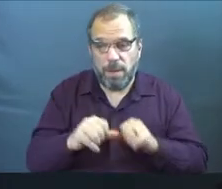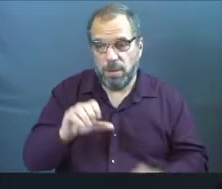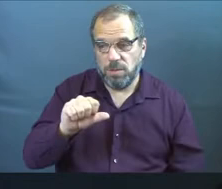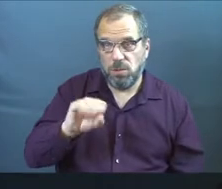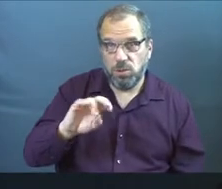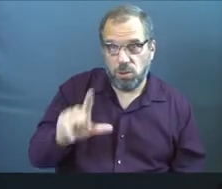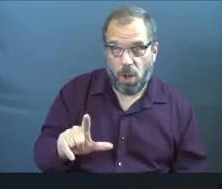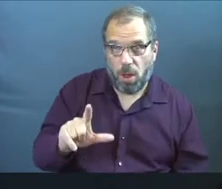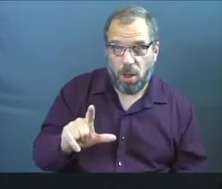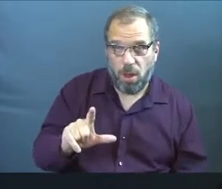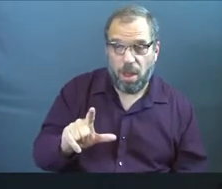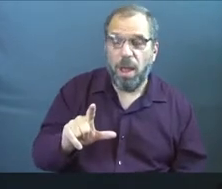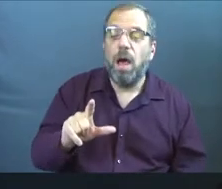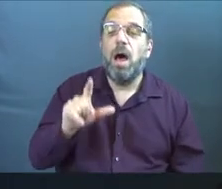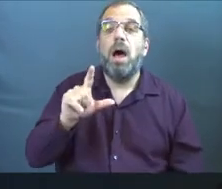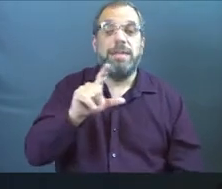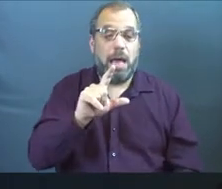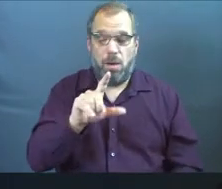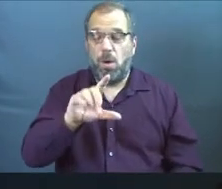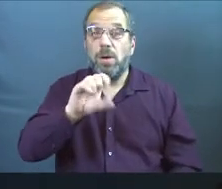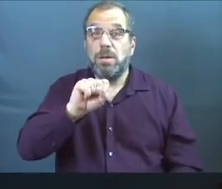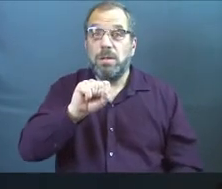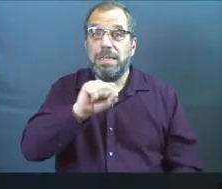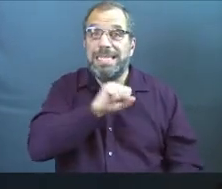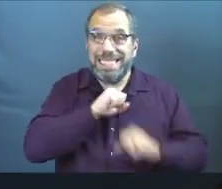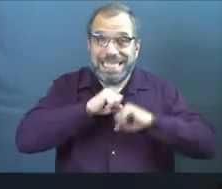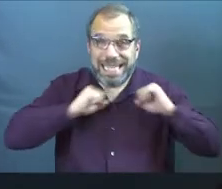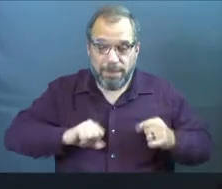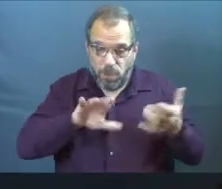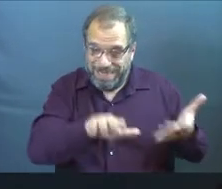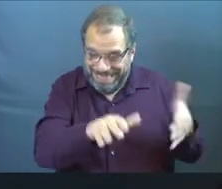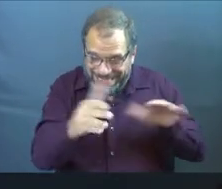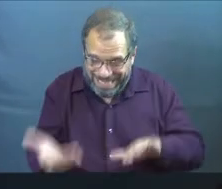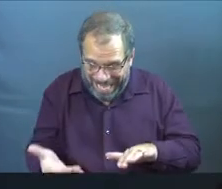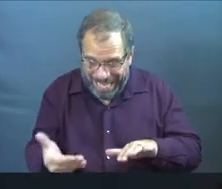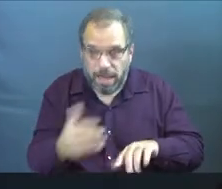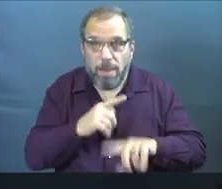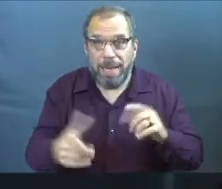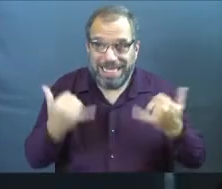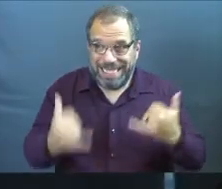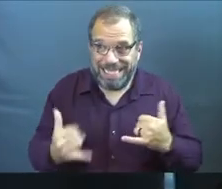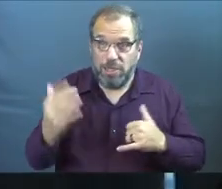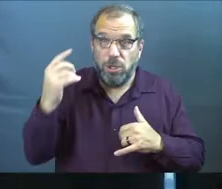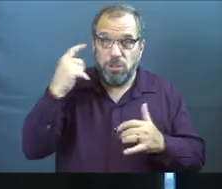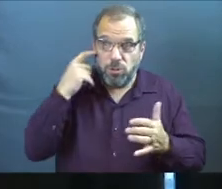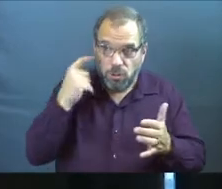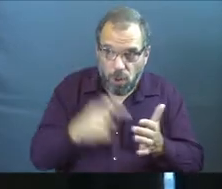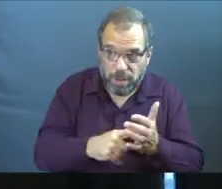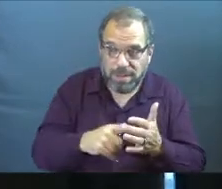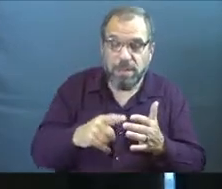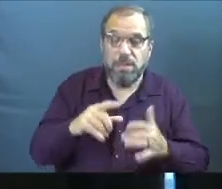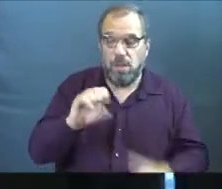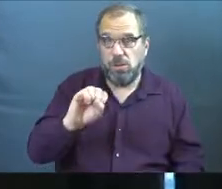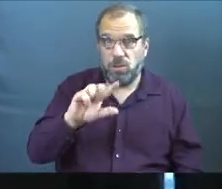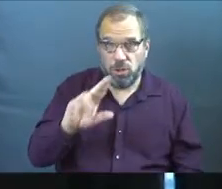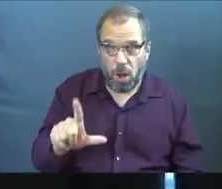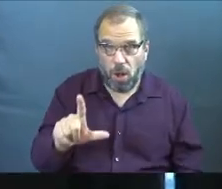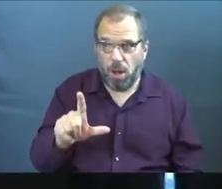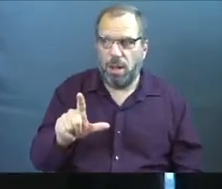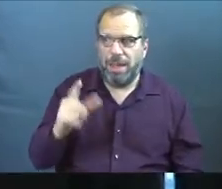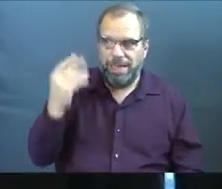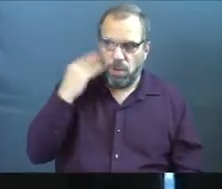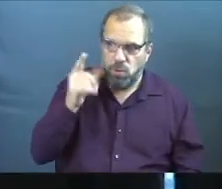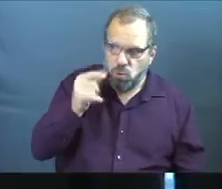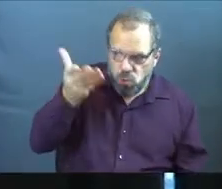Saul. Samuel is gone, right? He's passed away, and he knows Saul. He sees him. He knows him. And not only does he know him and who